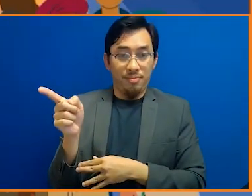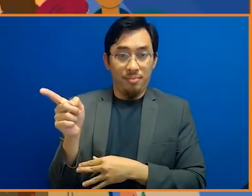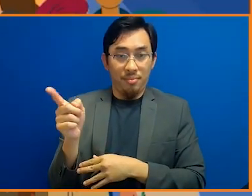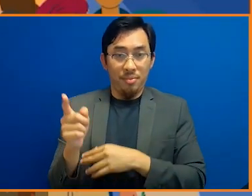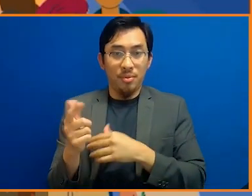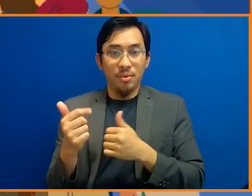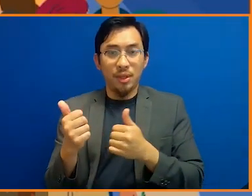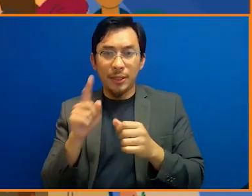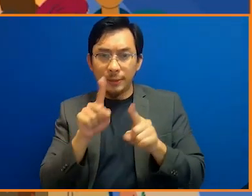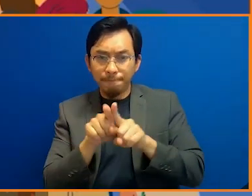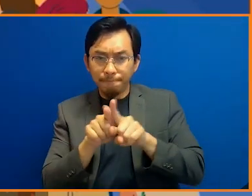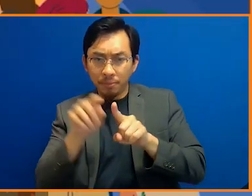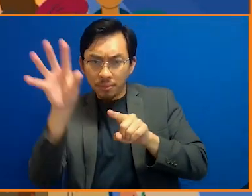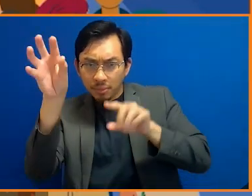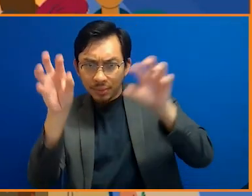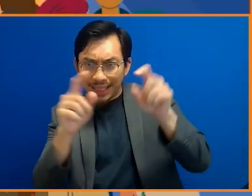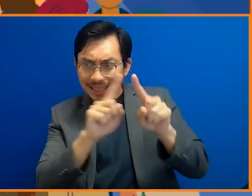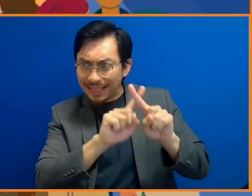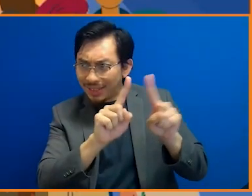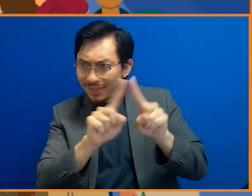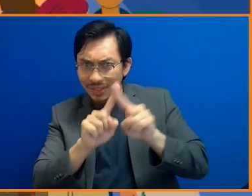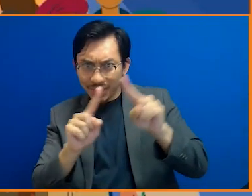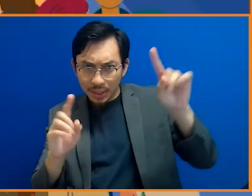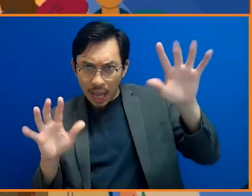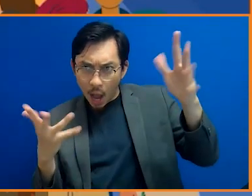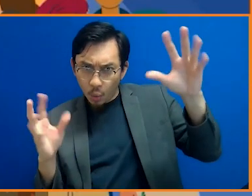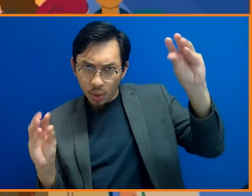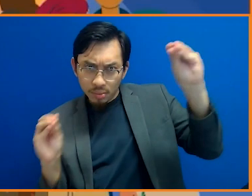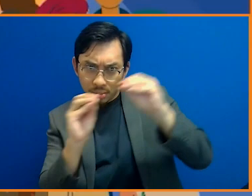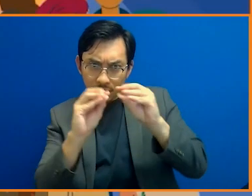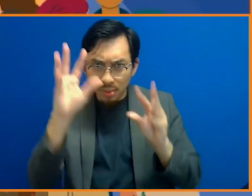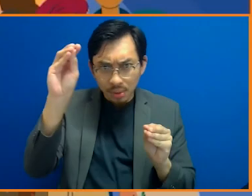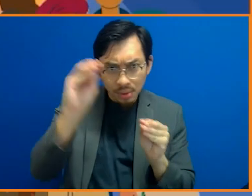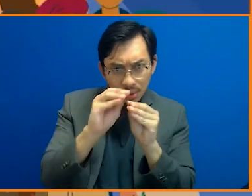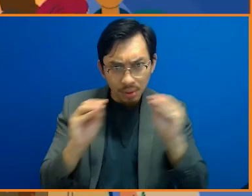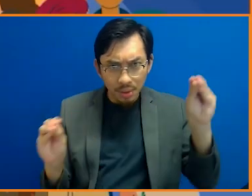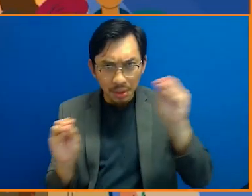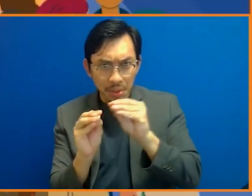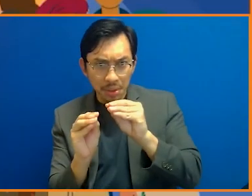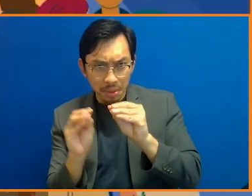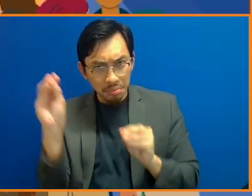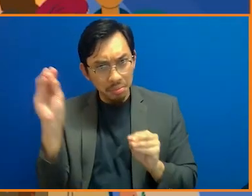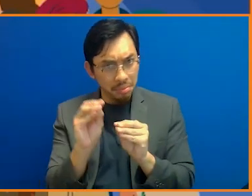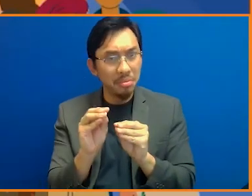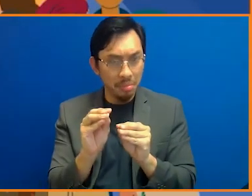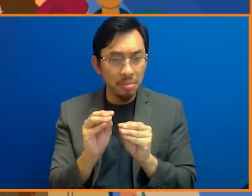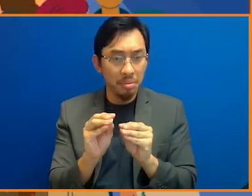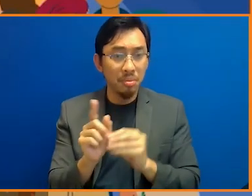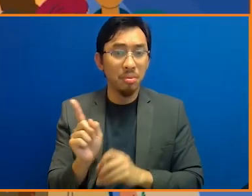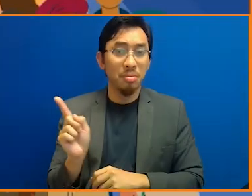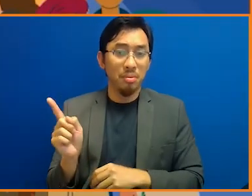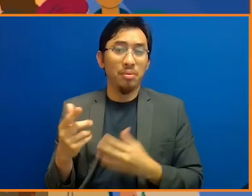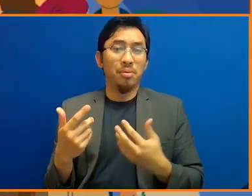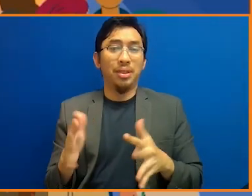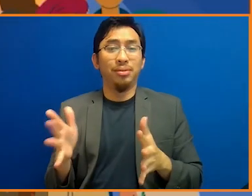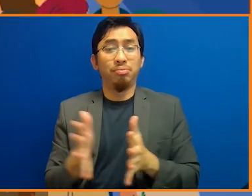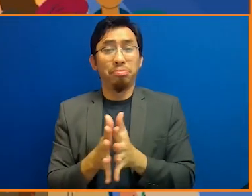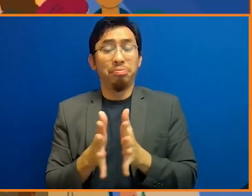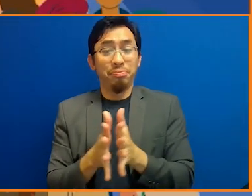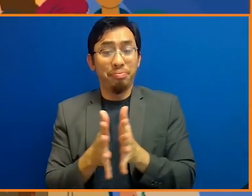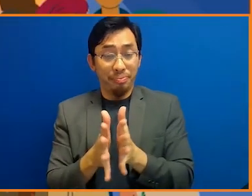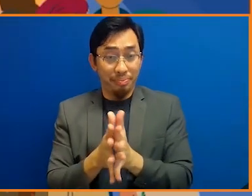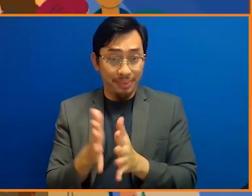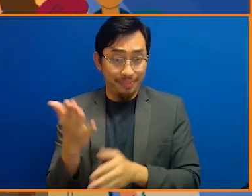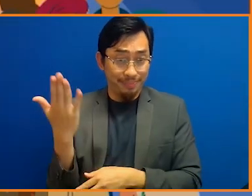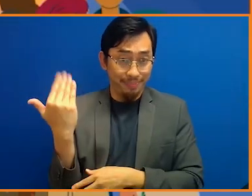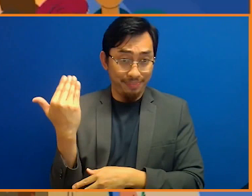best combination of these infrastructures? So let me go back. So again, so for this one,